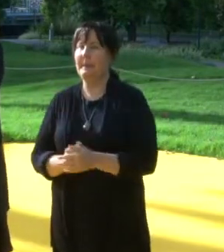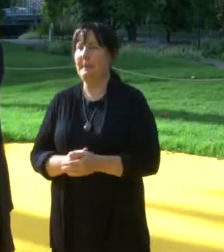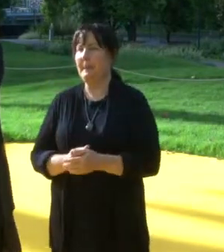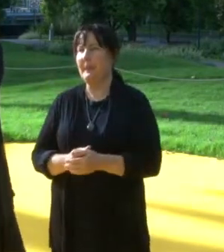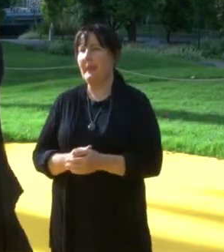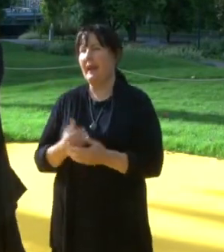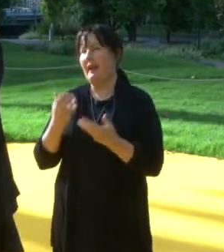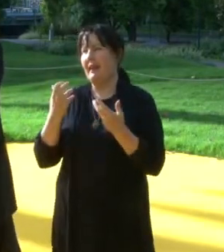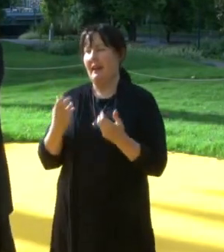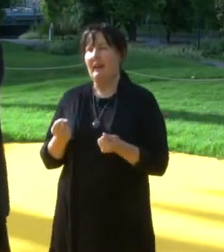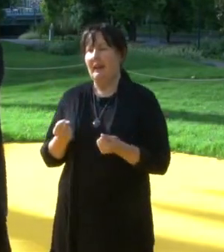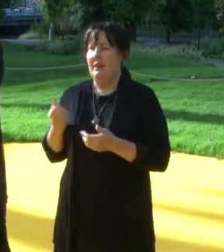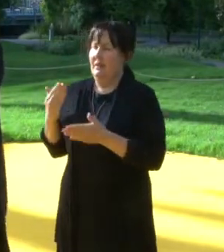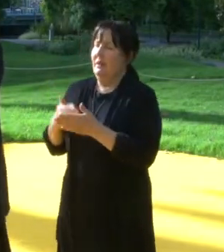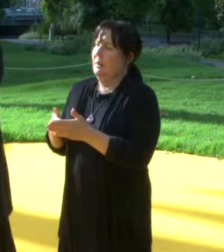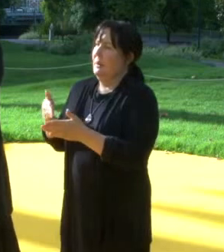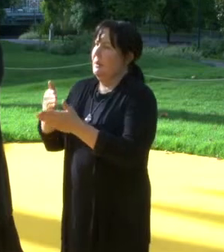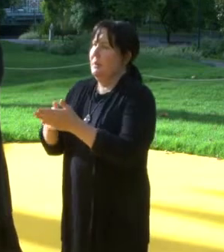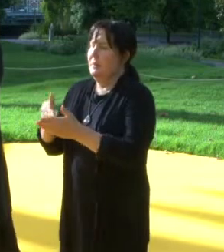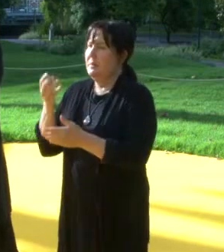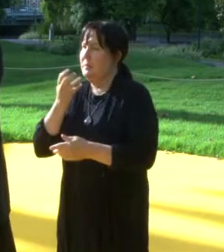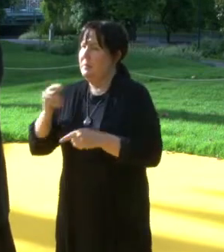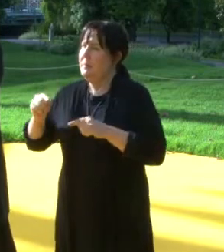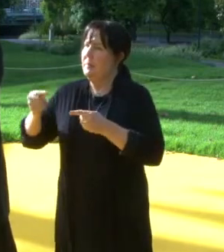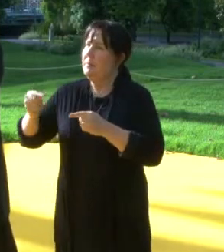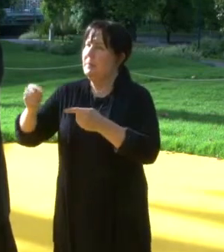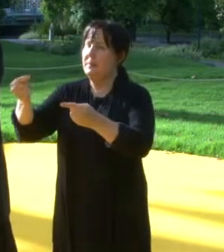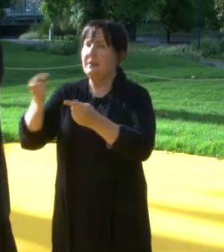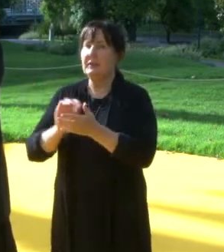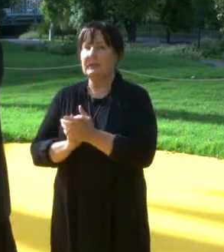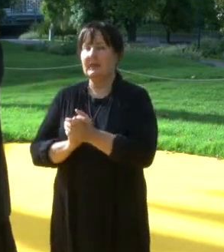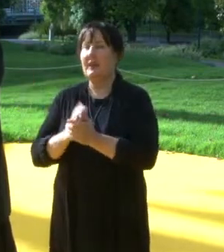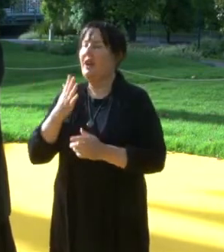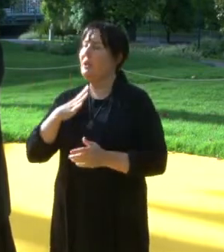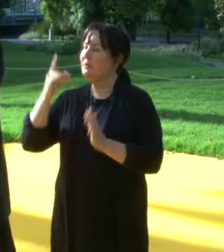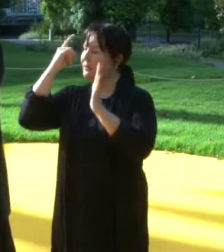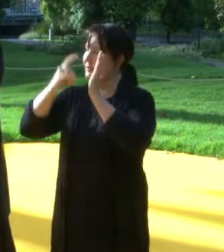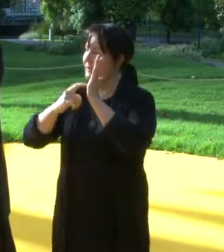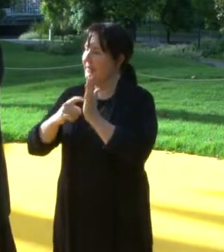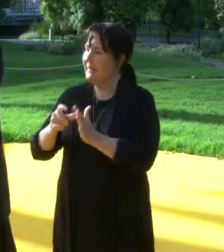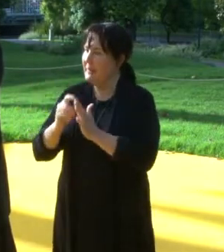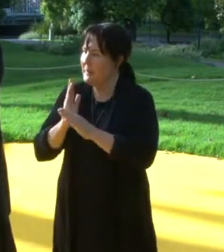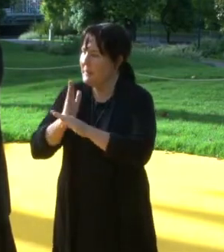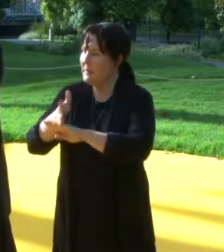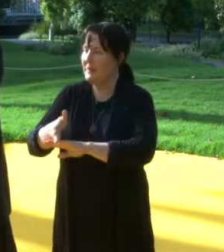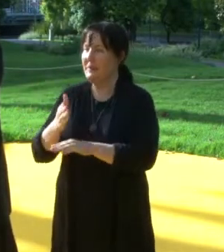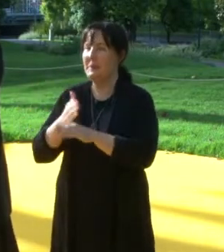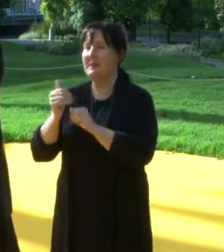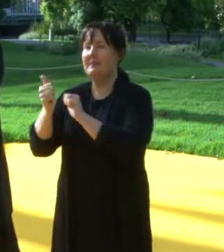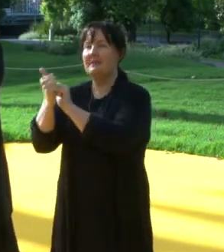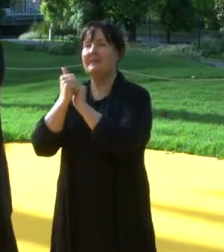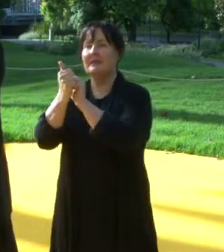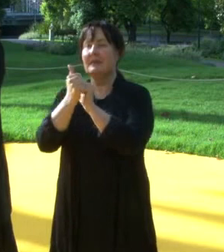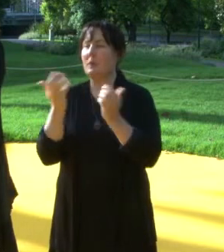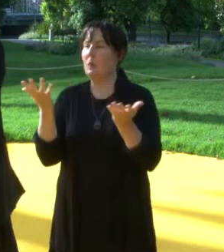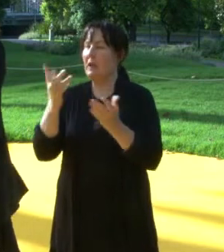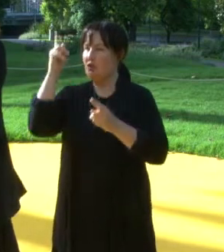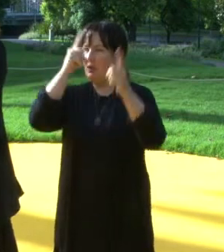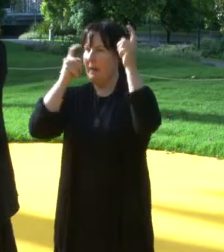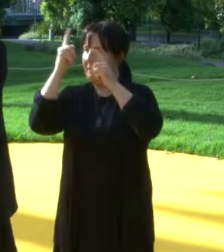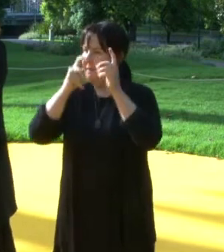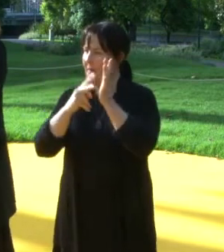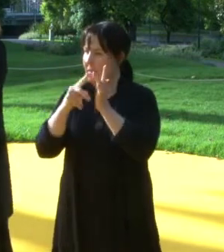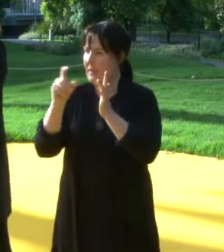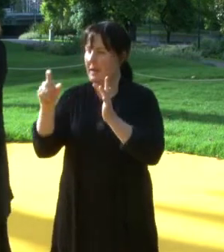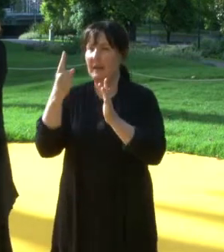There's been a few of them. I'd also like to acknowledge the hard work of our colleagues at Creative Victoria and the Premier's Office for